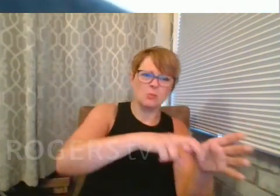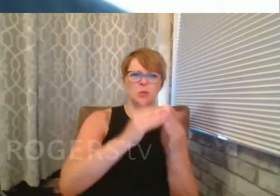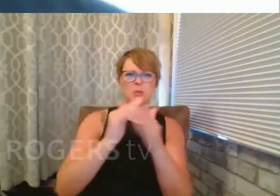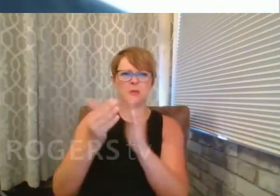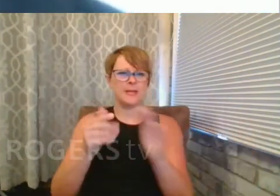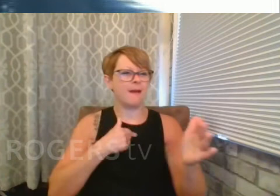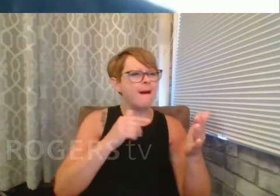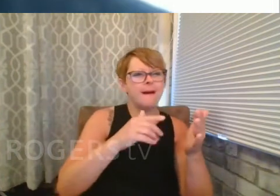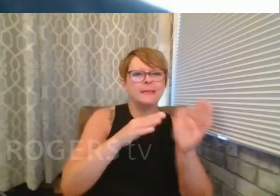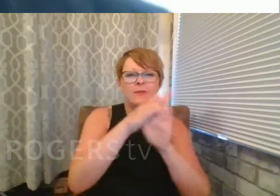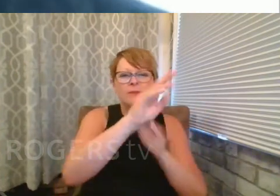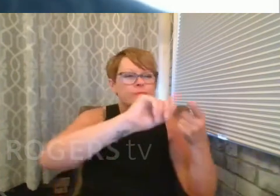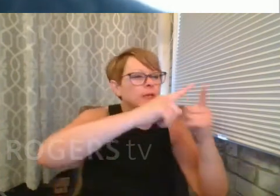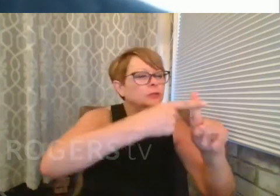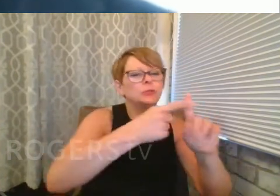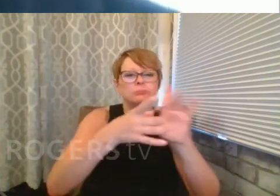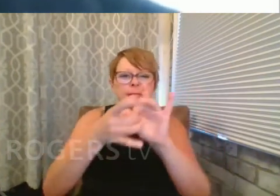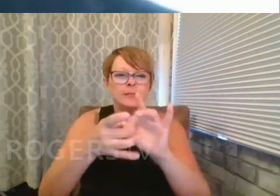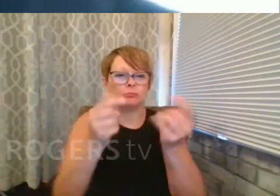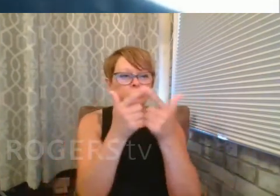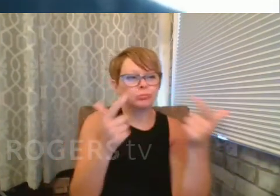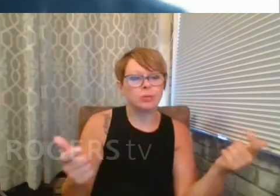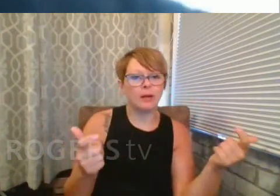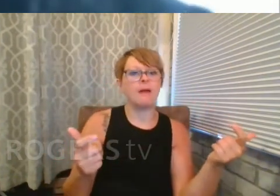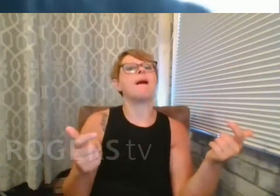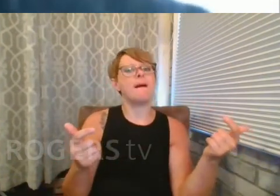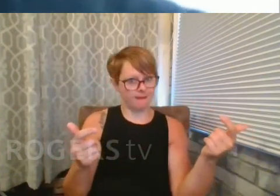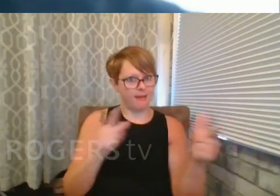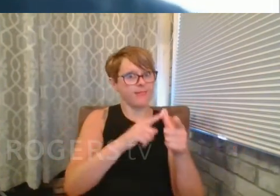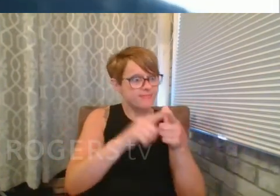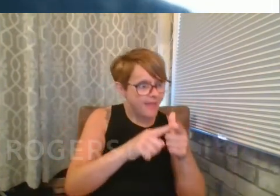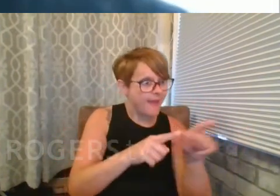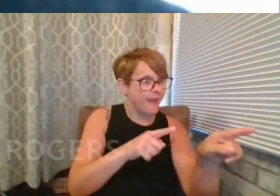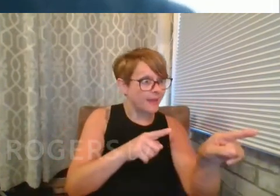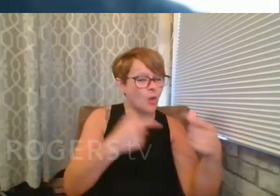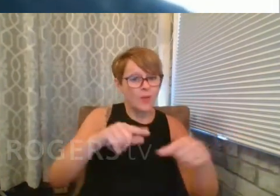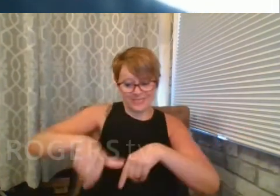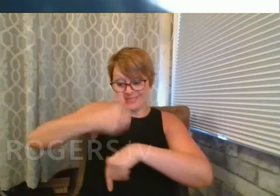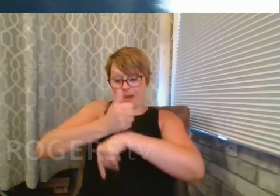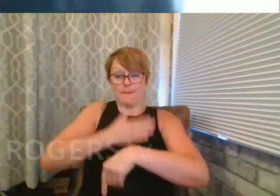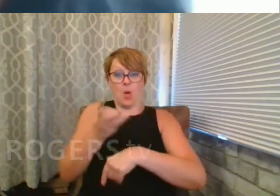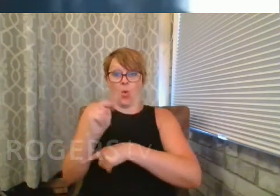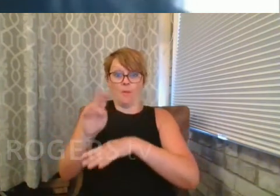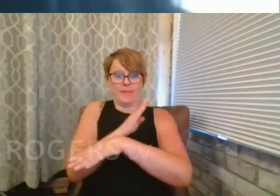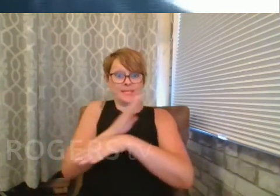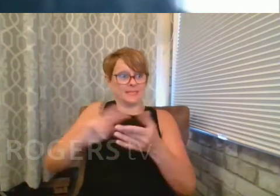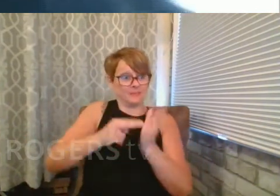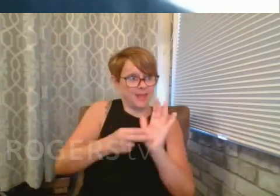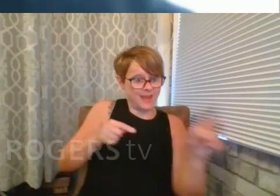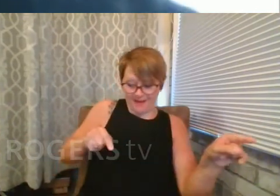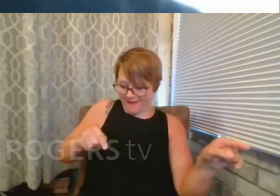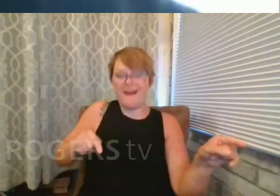So then only you will know where to go, whom to approach. Like how Eldin said, you need